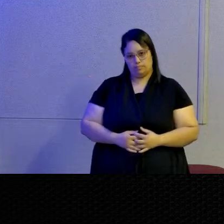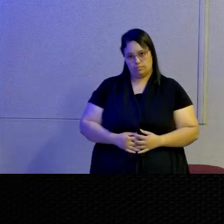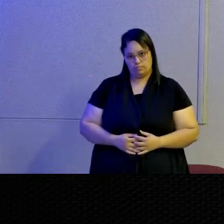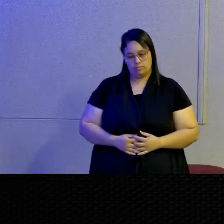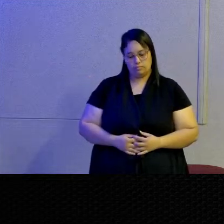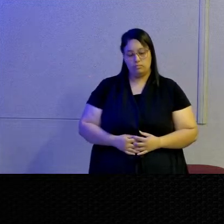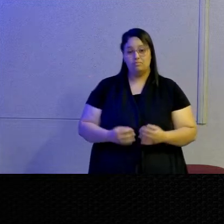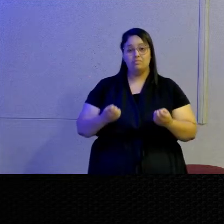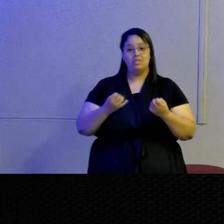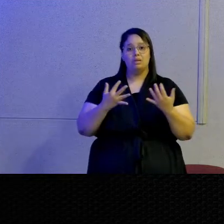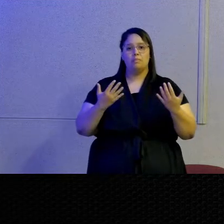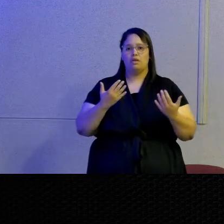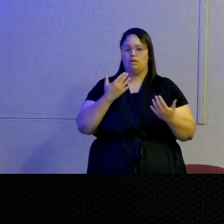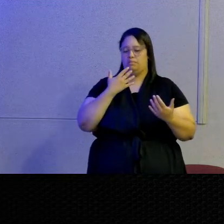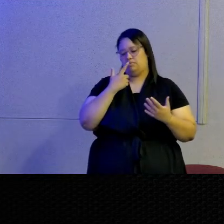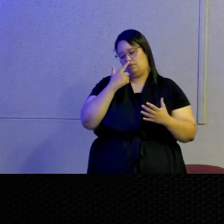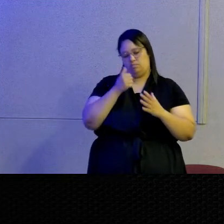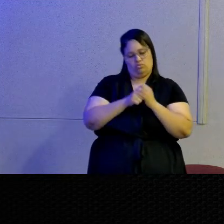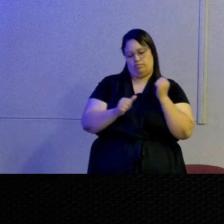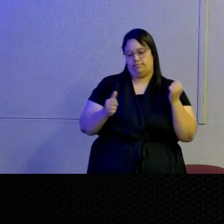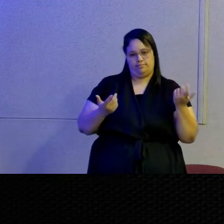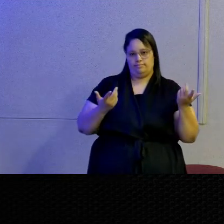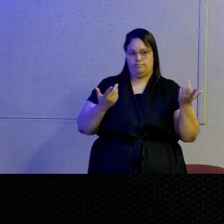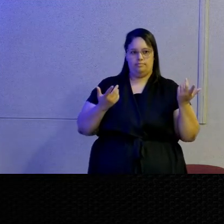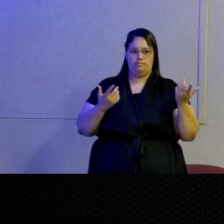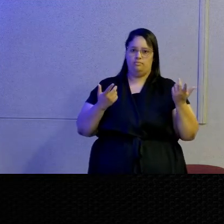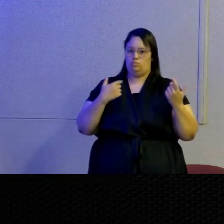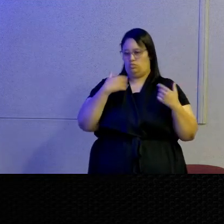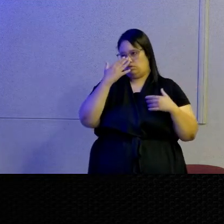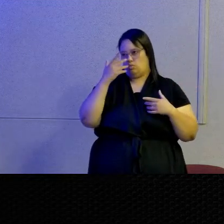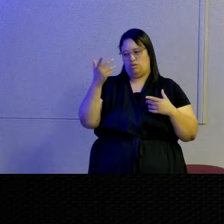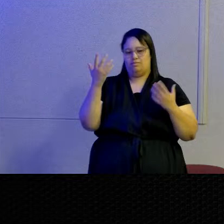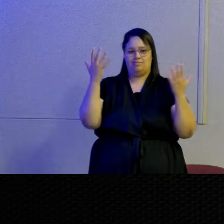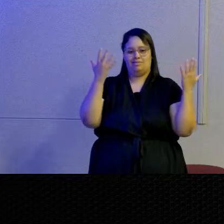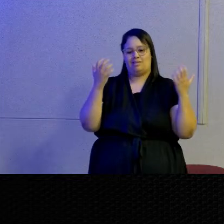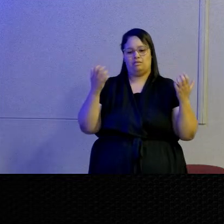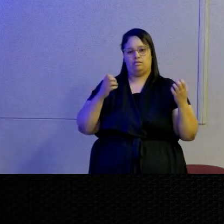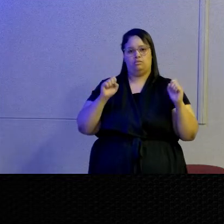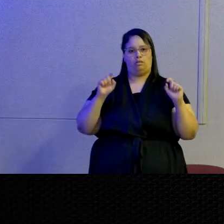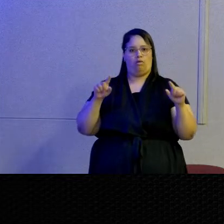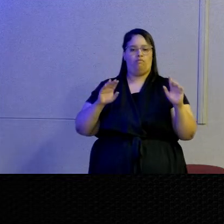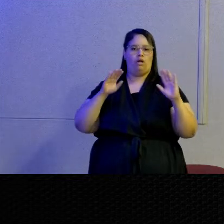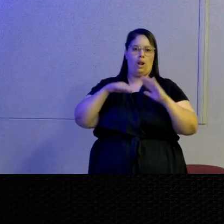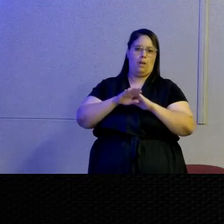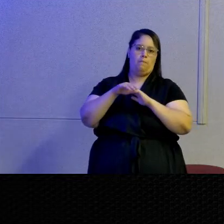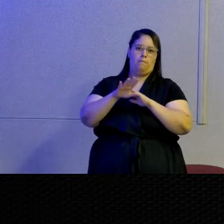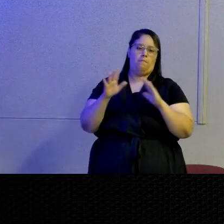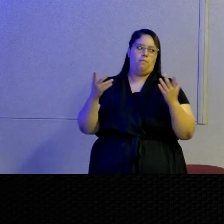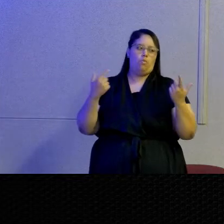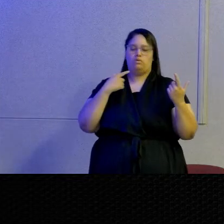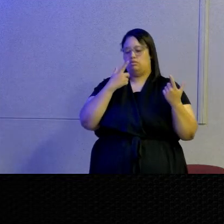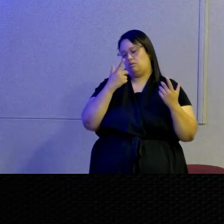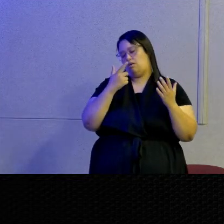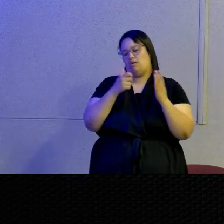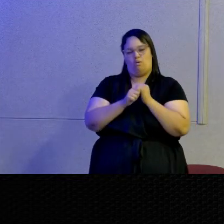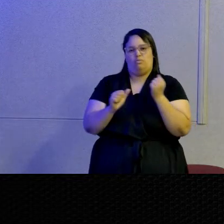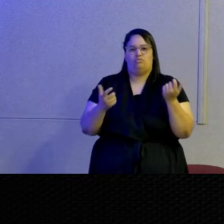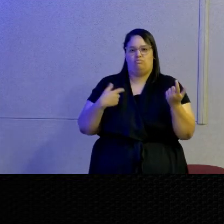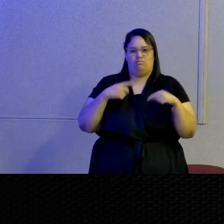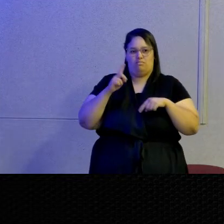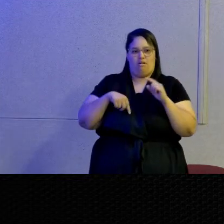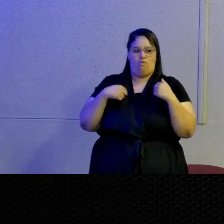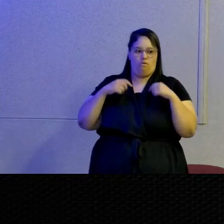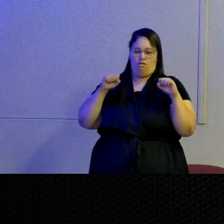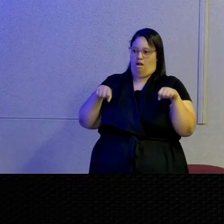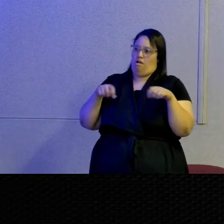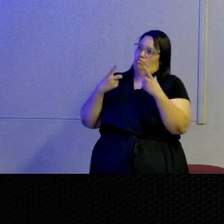people said, bullshit, this is a statistical fluctuation. Or they said, bullshit, it's just that we haven't been able